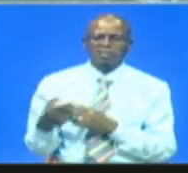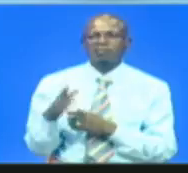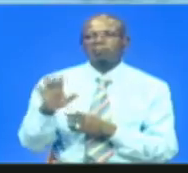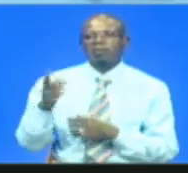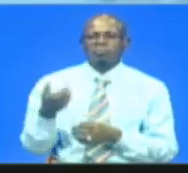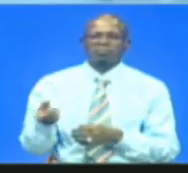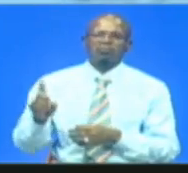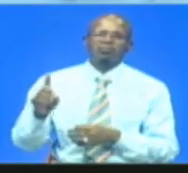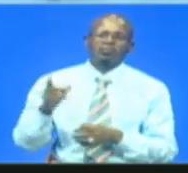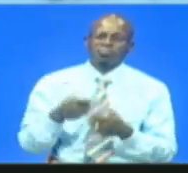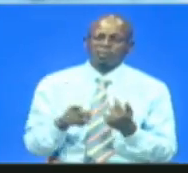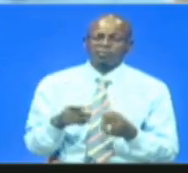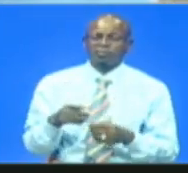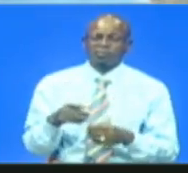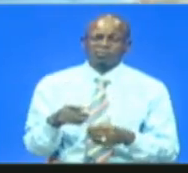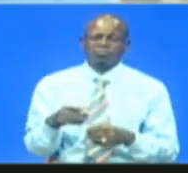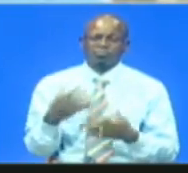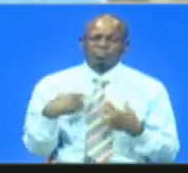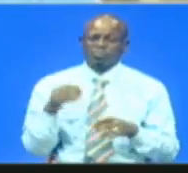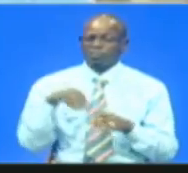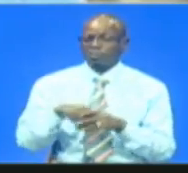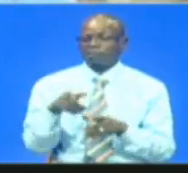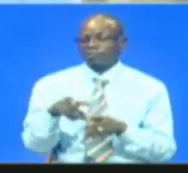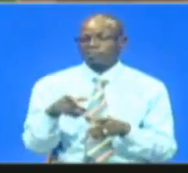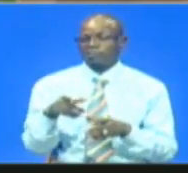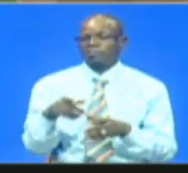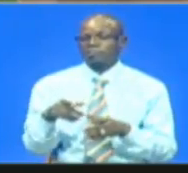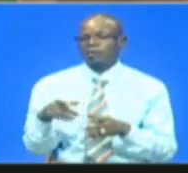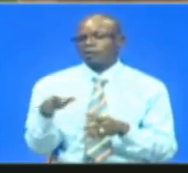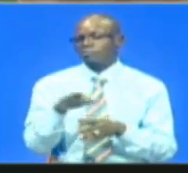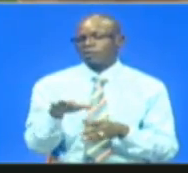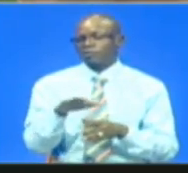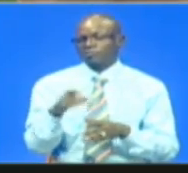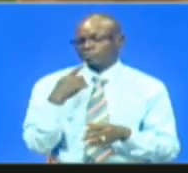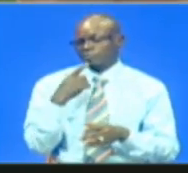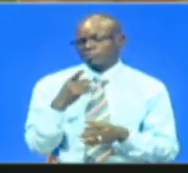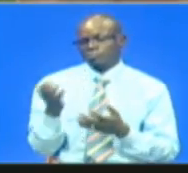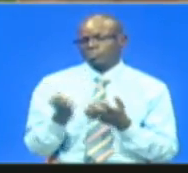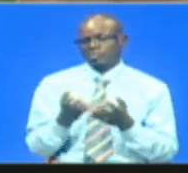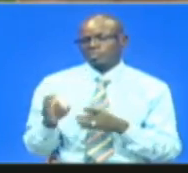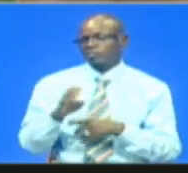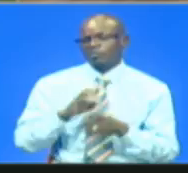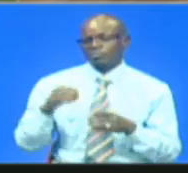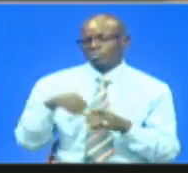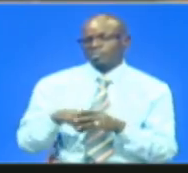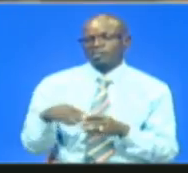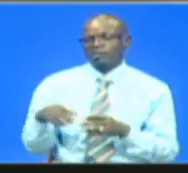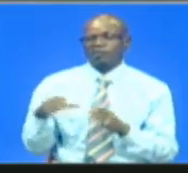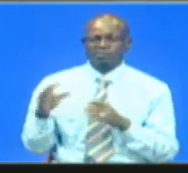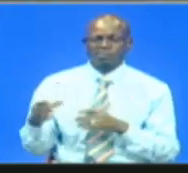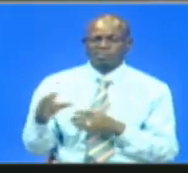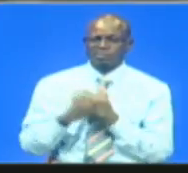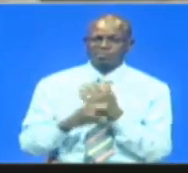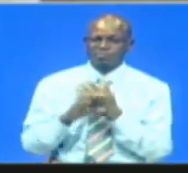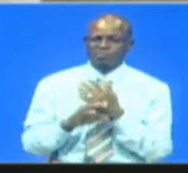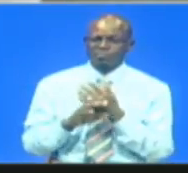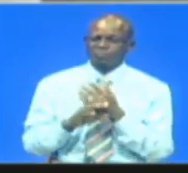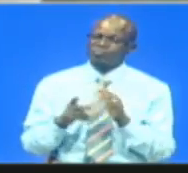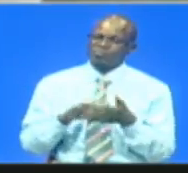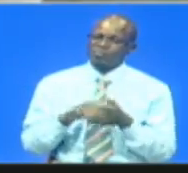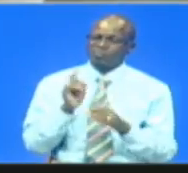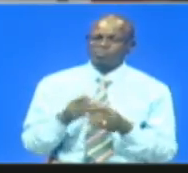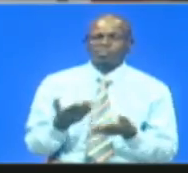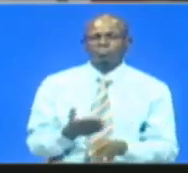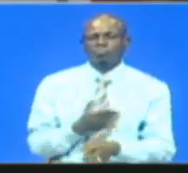sector saying that the business environment in the country is growing cold to their needs and the country may just witness capital flight and